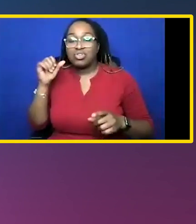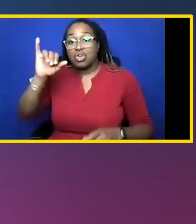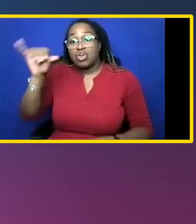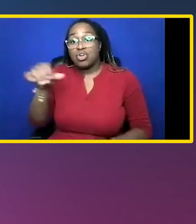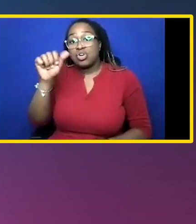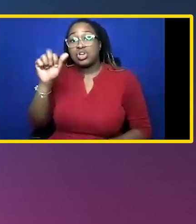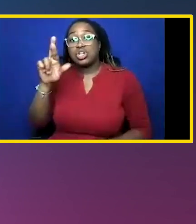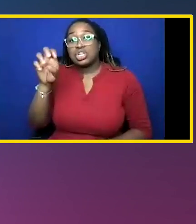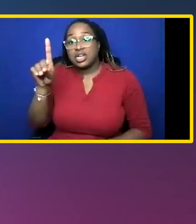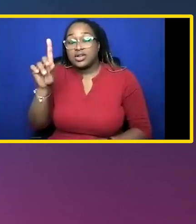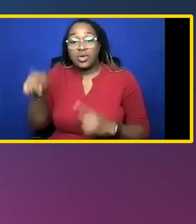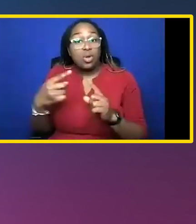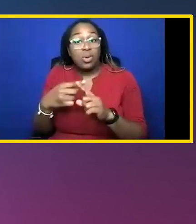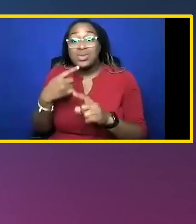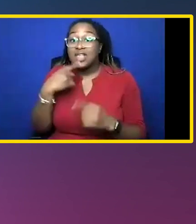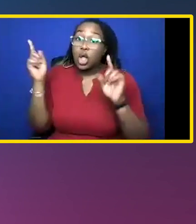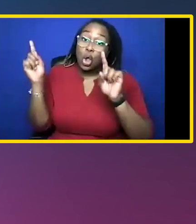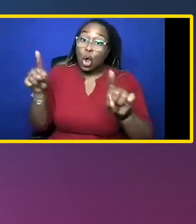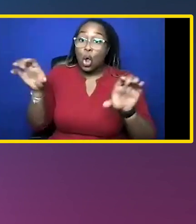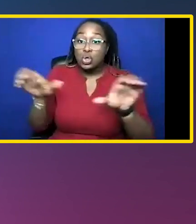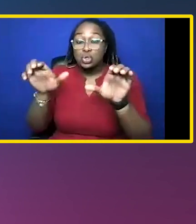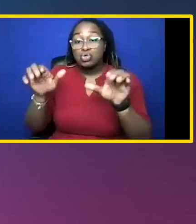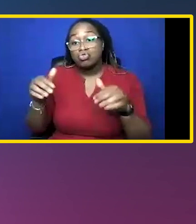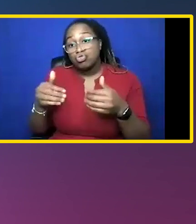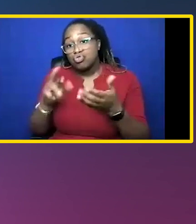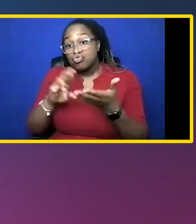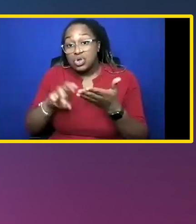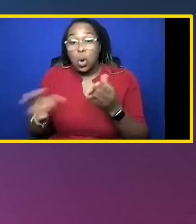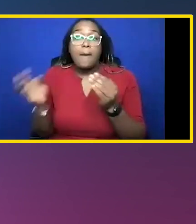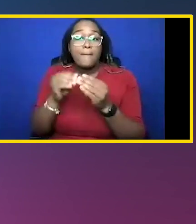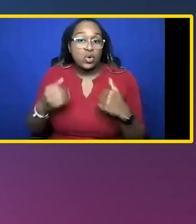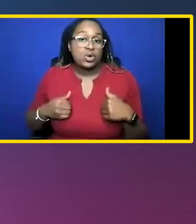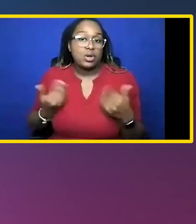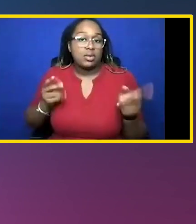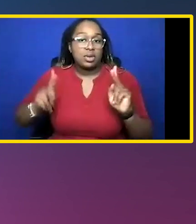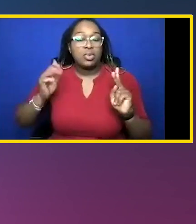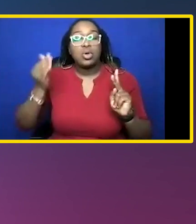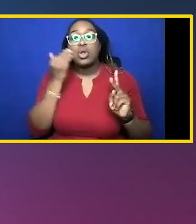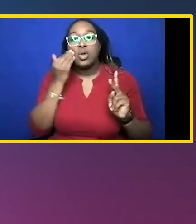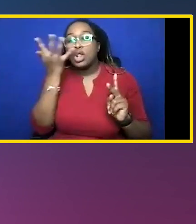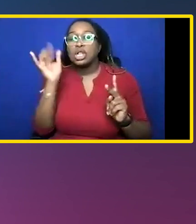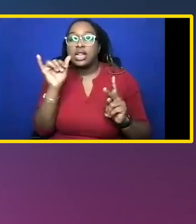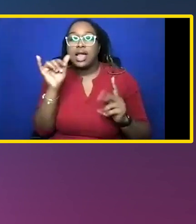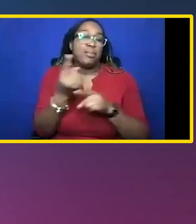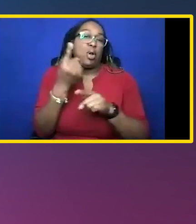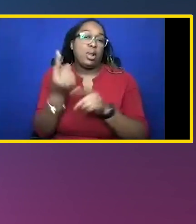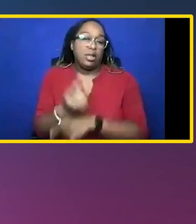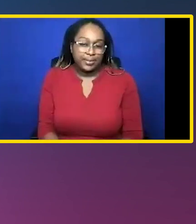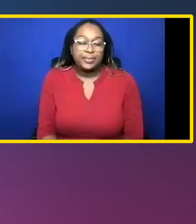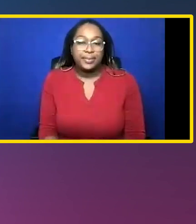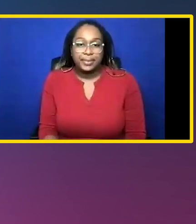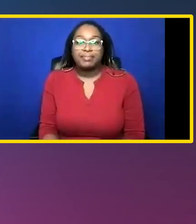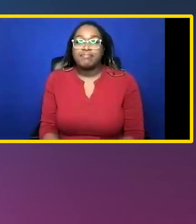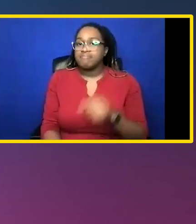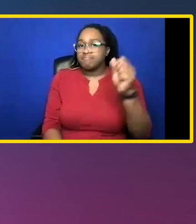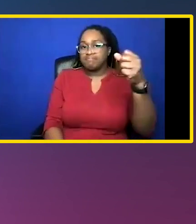your point, when we said go do your research, more young people know what that could look like. Yes.